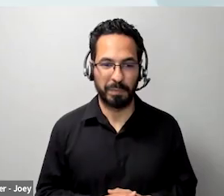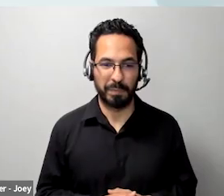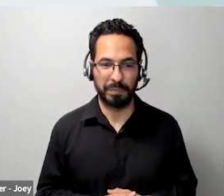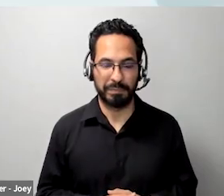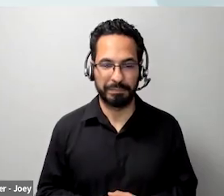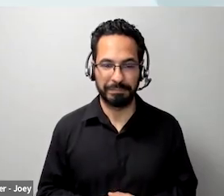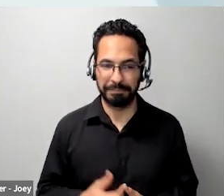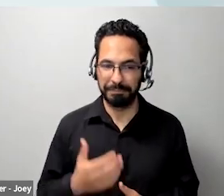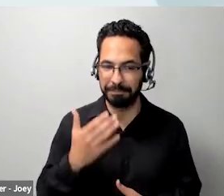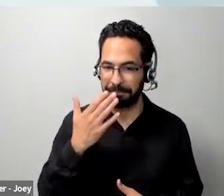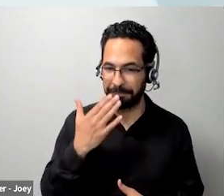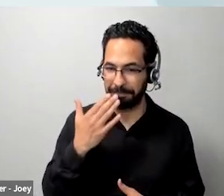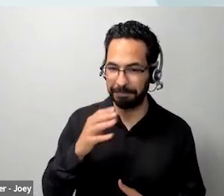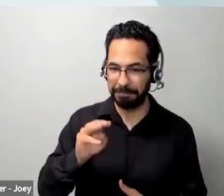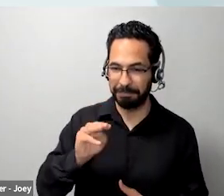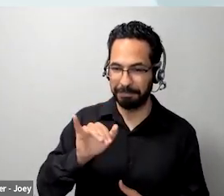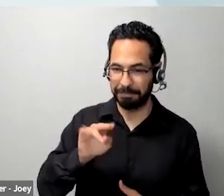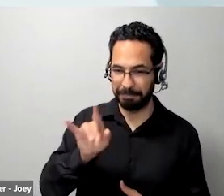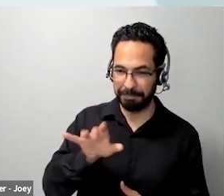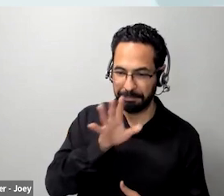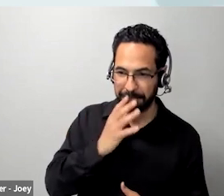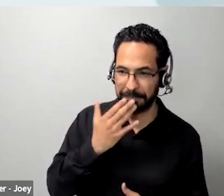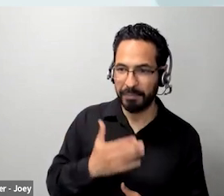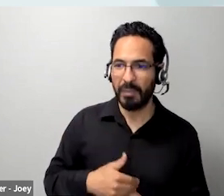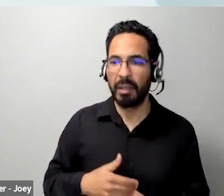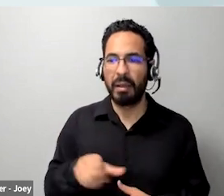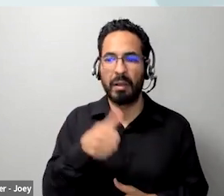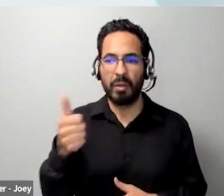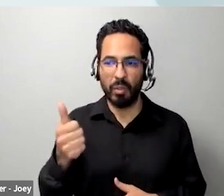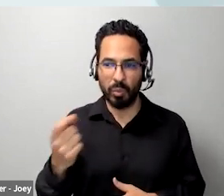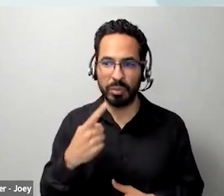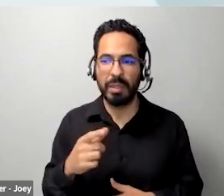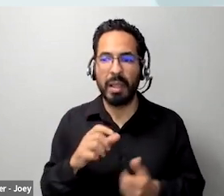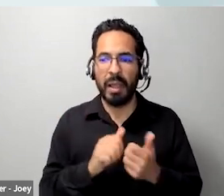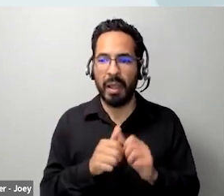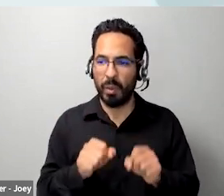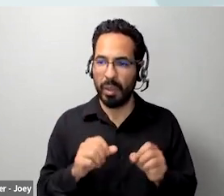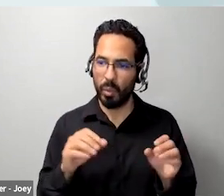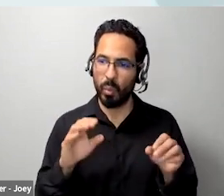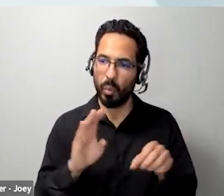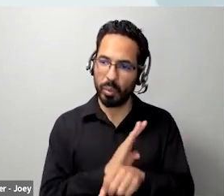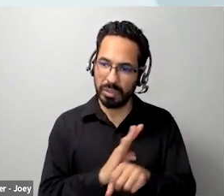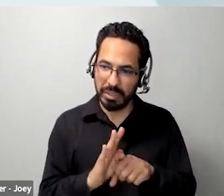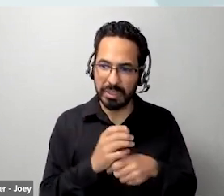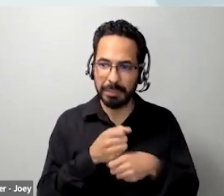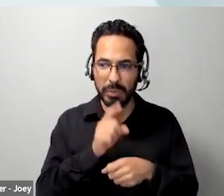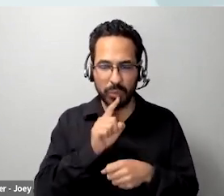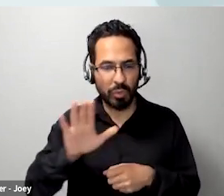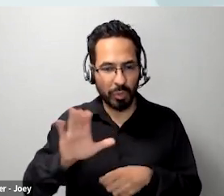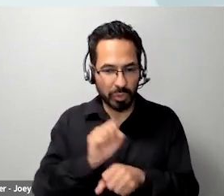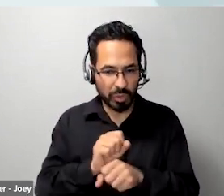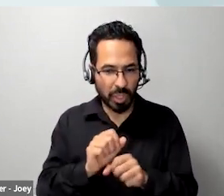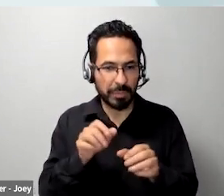Thank you. Another anonymous question, how can organizations ensure their job descriptions and requirements